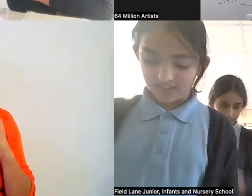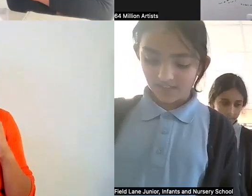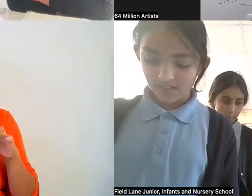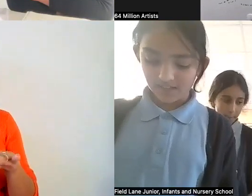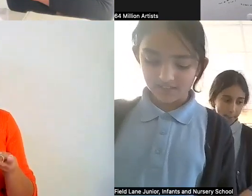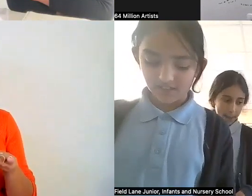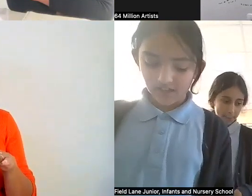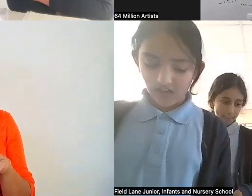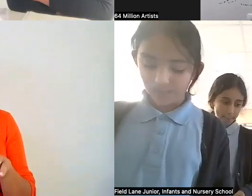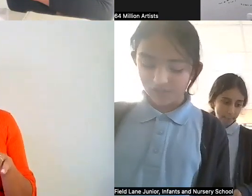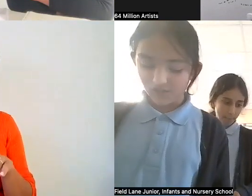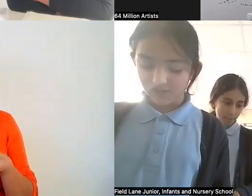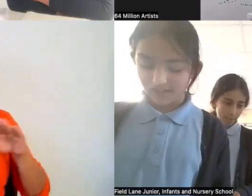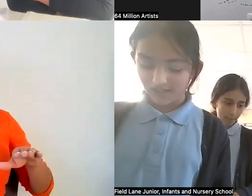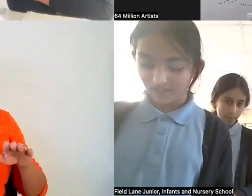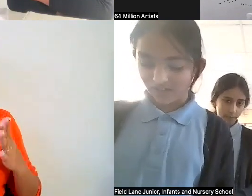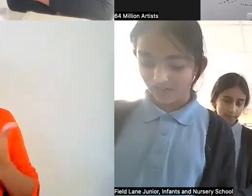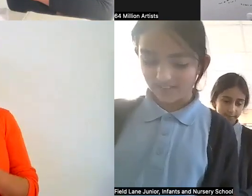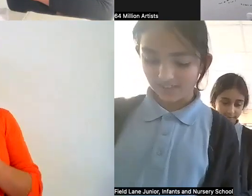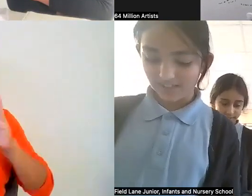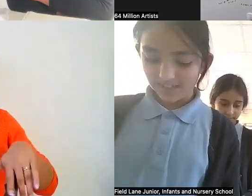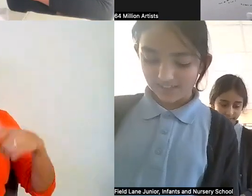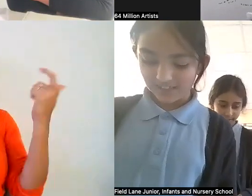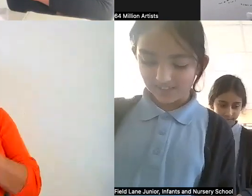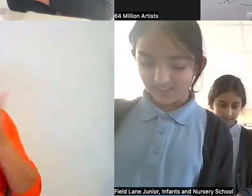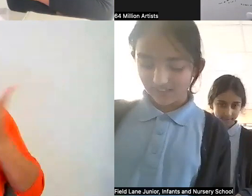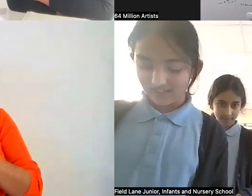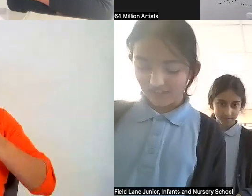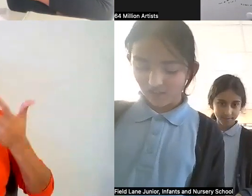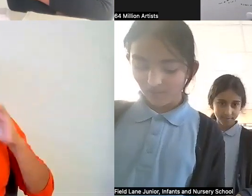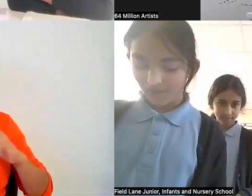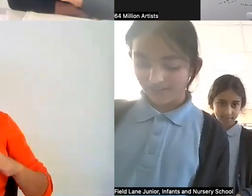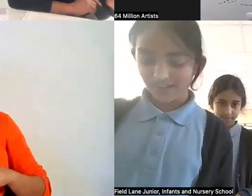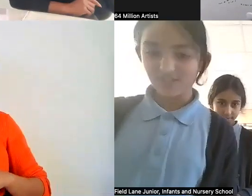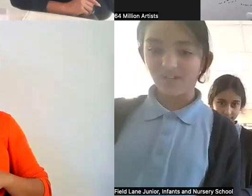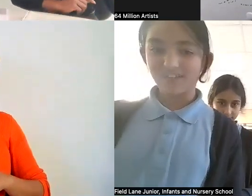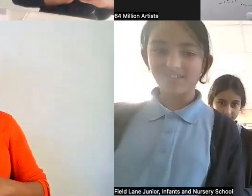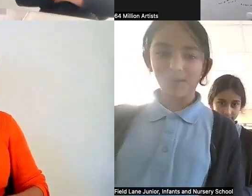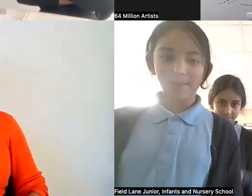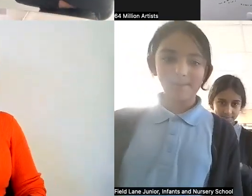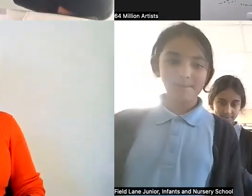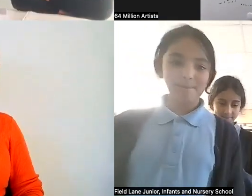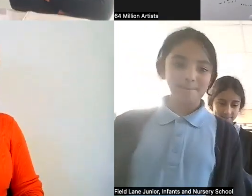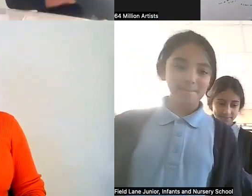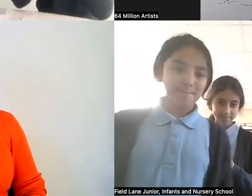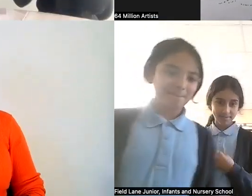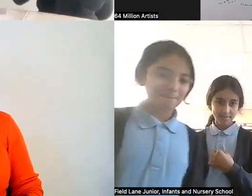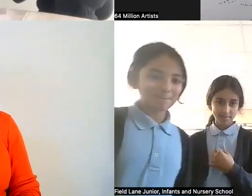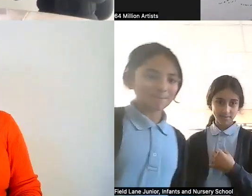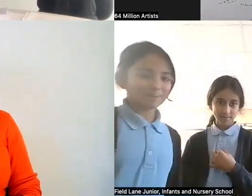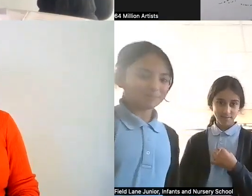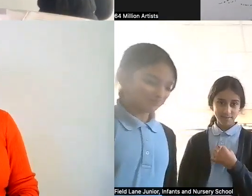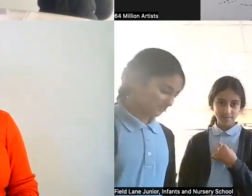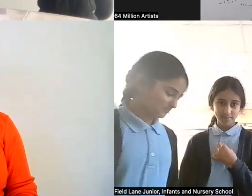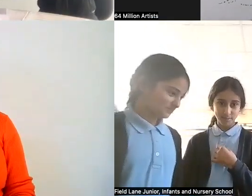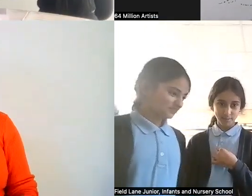arcade, hustle and hustle. Happy children laughing crazily. Ding, ding, ding. Come on, next ride.